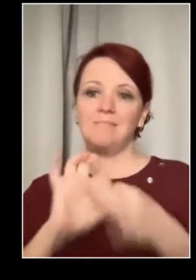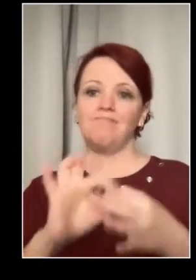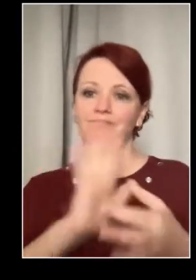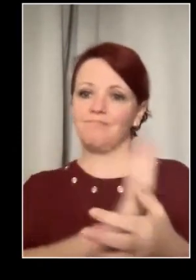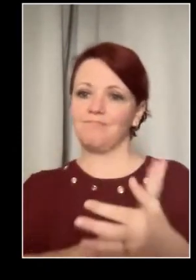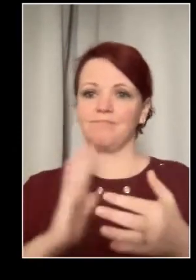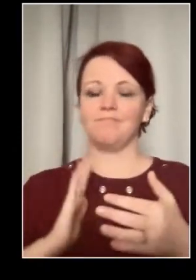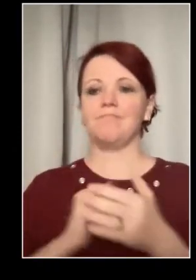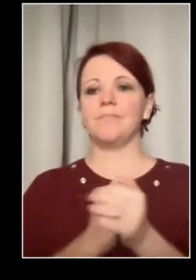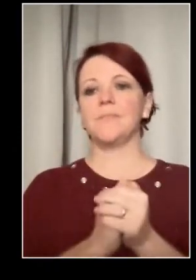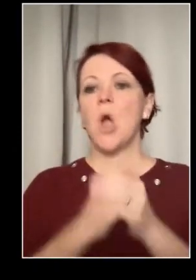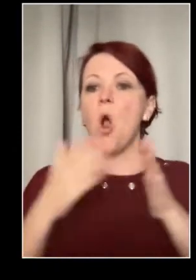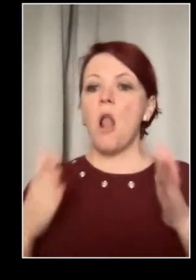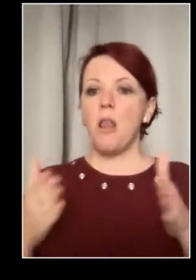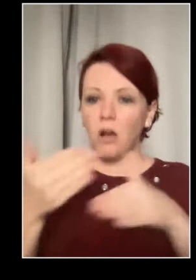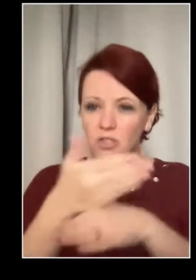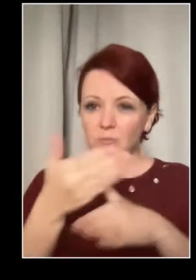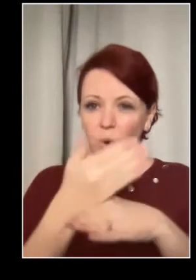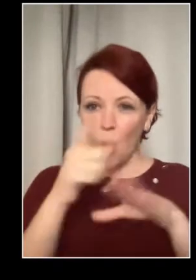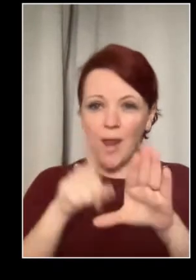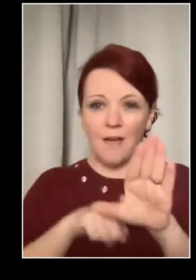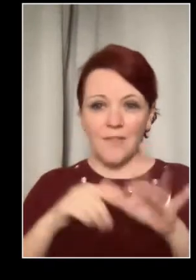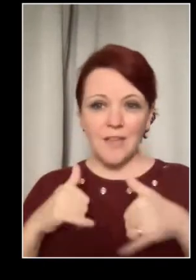Year. Over to you, Tom.